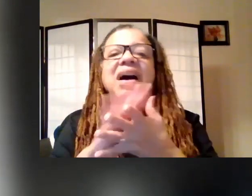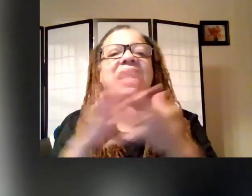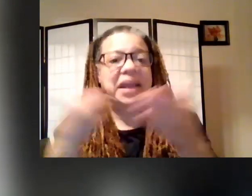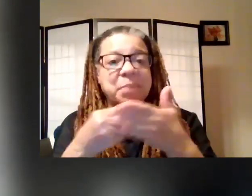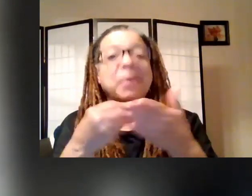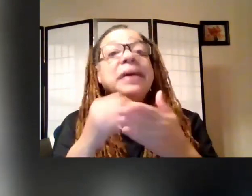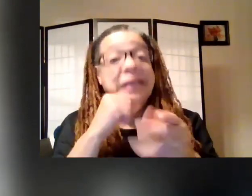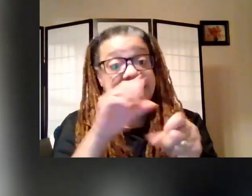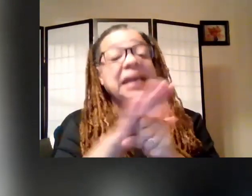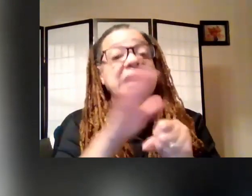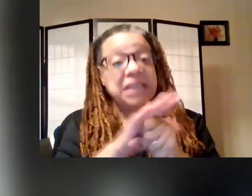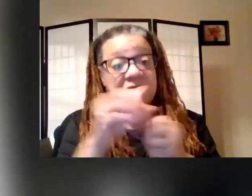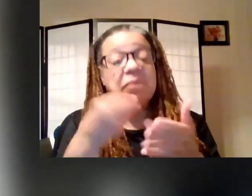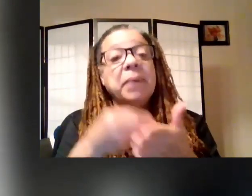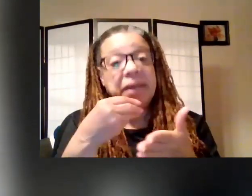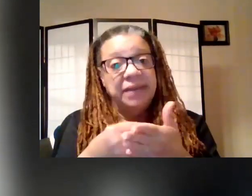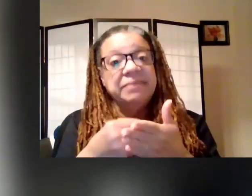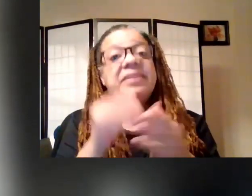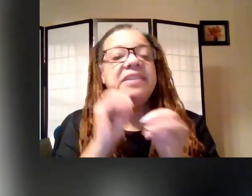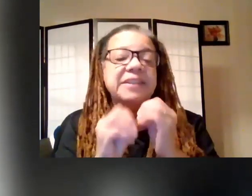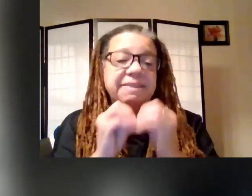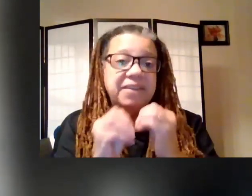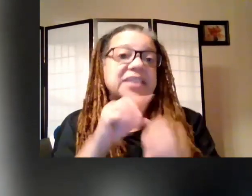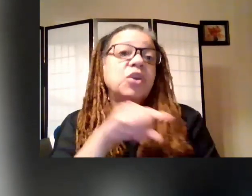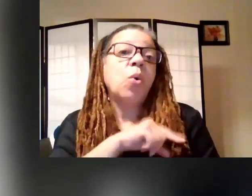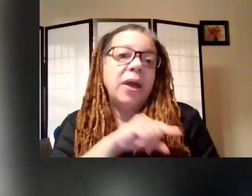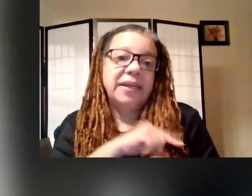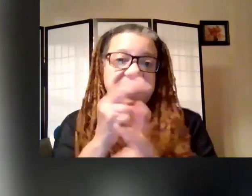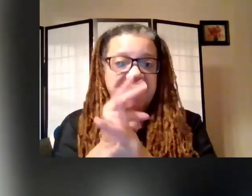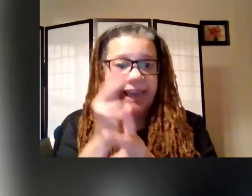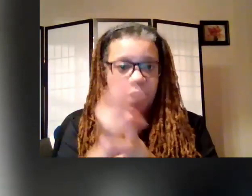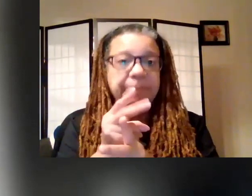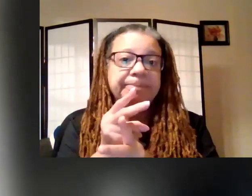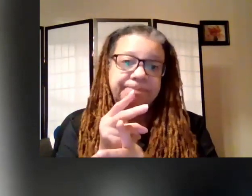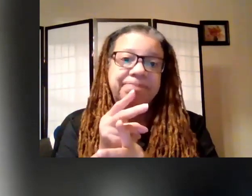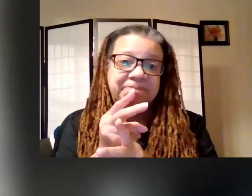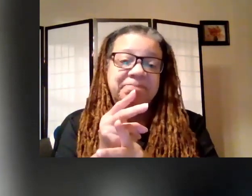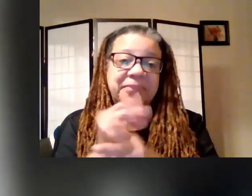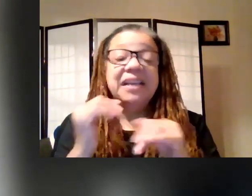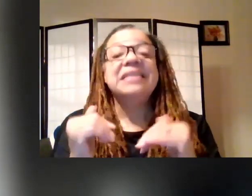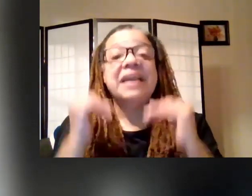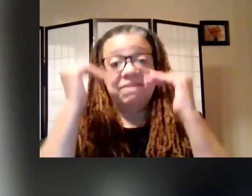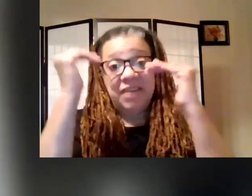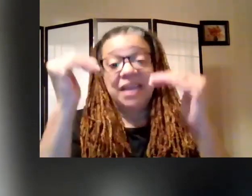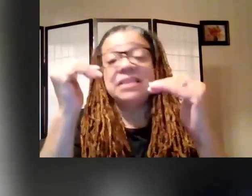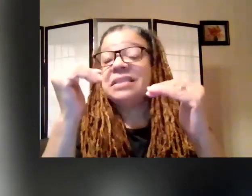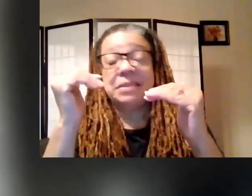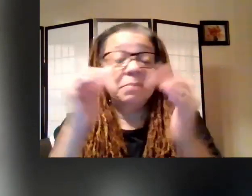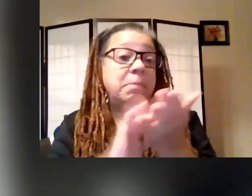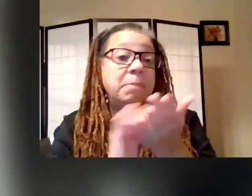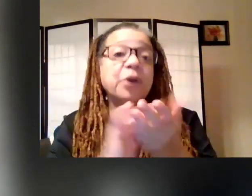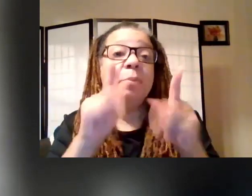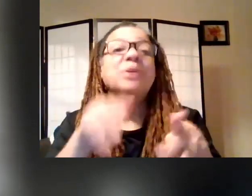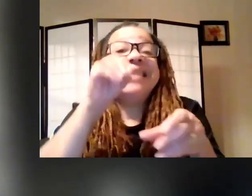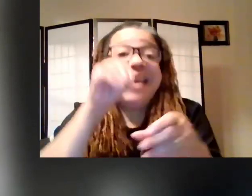money to fix the quality of care problems. And that would start with putting a physician or an advanced medical practitioner into the